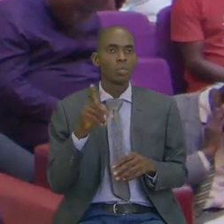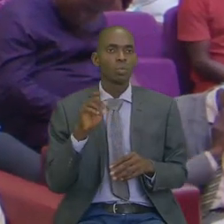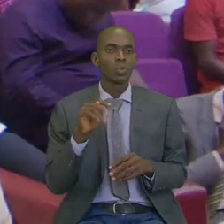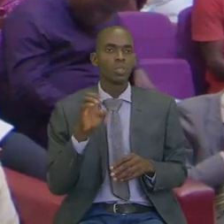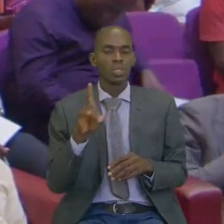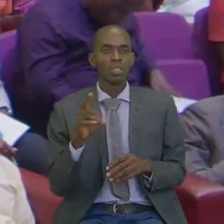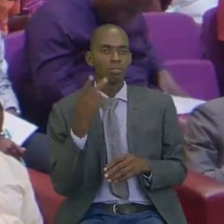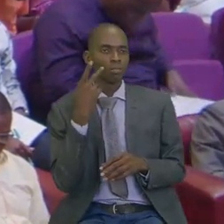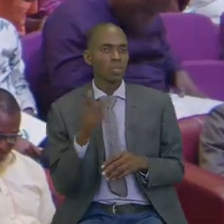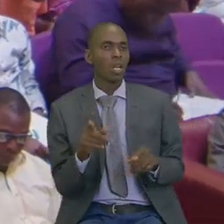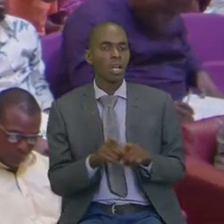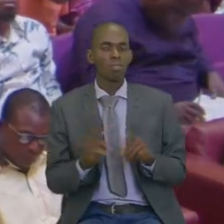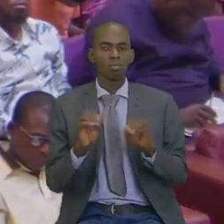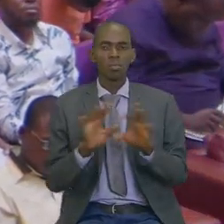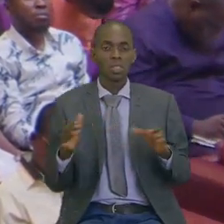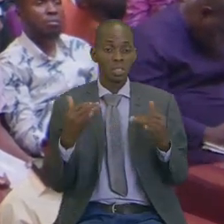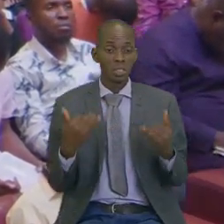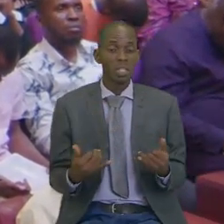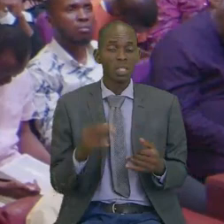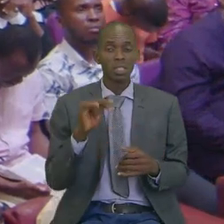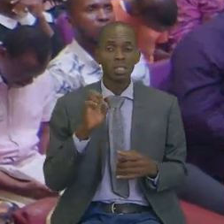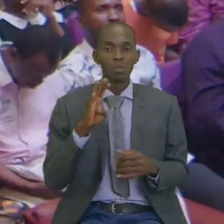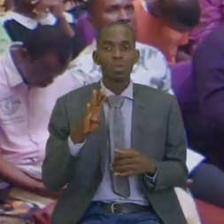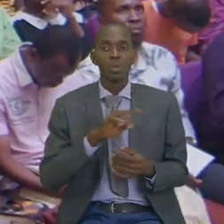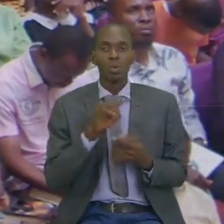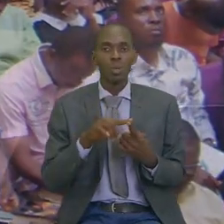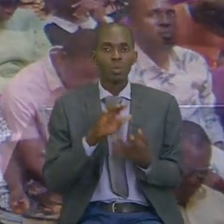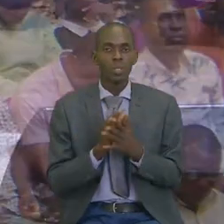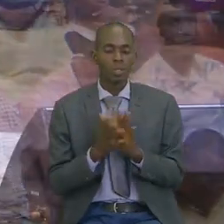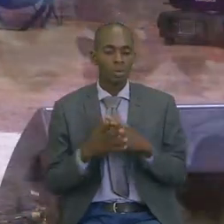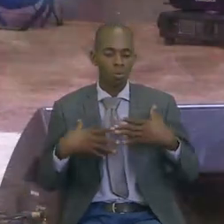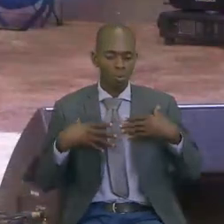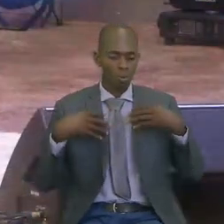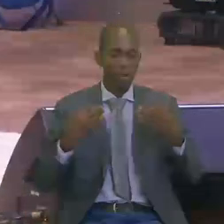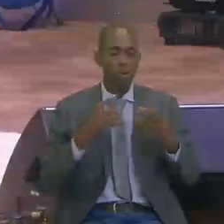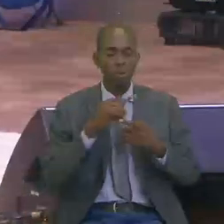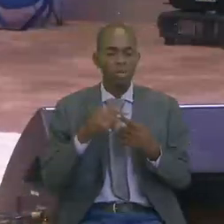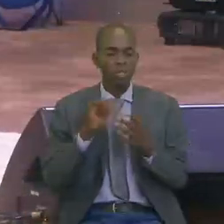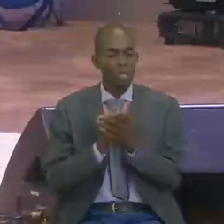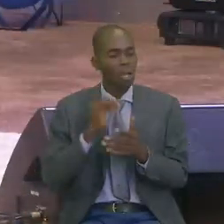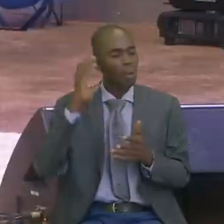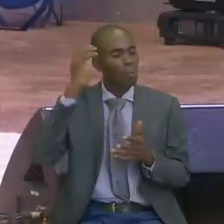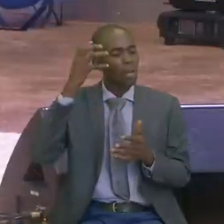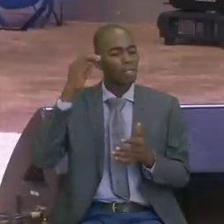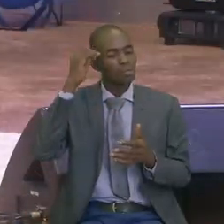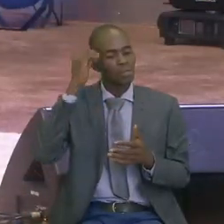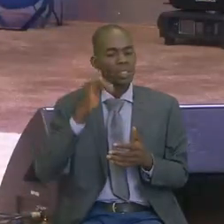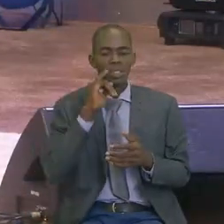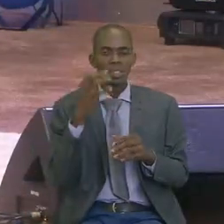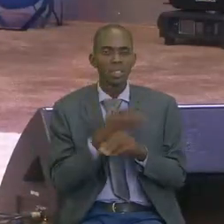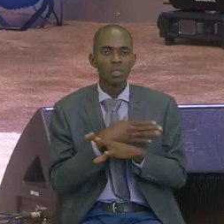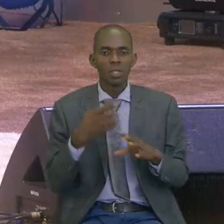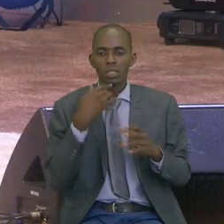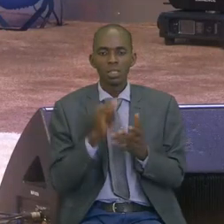This Nebuchadnezzar, now when he got well, when that insanity was taken away from him, he said, now I know, now